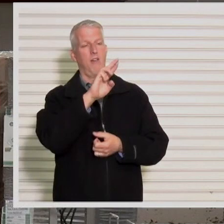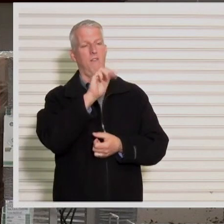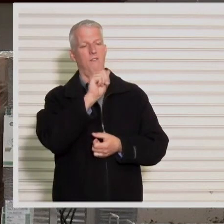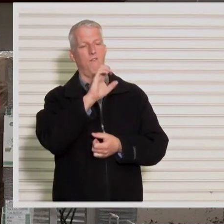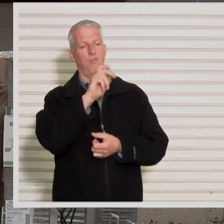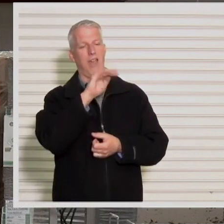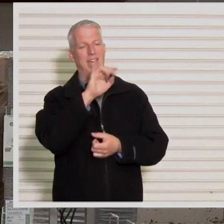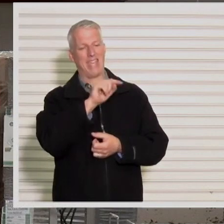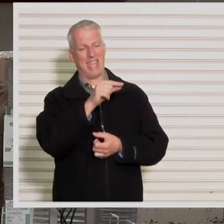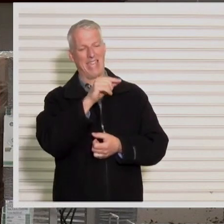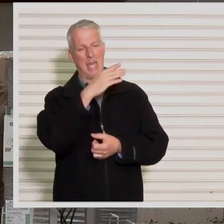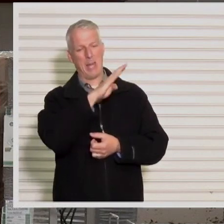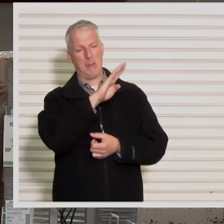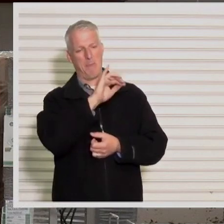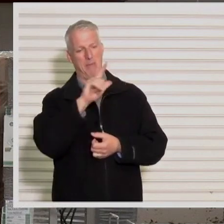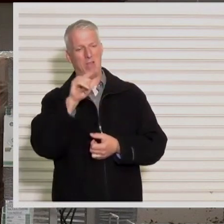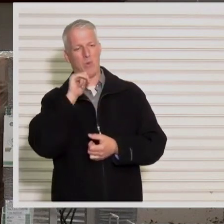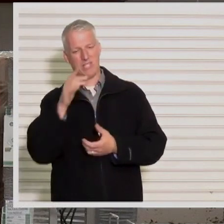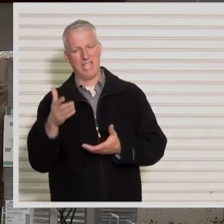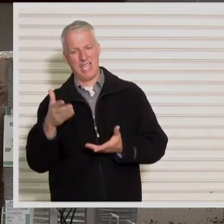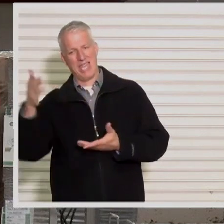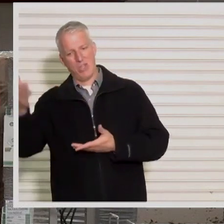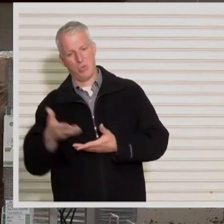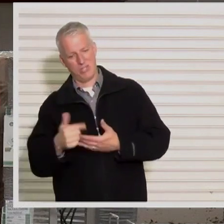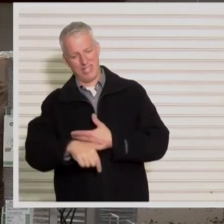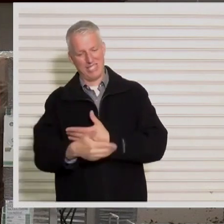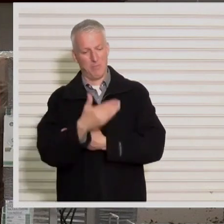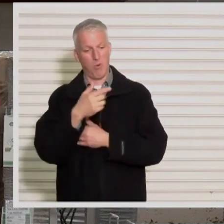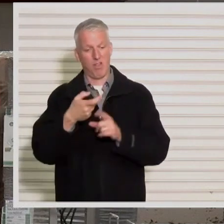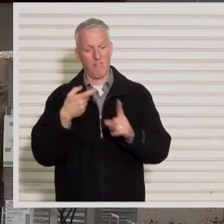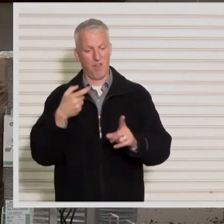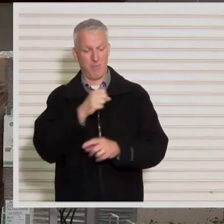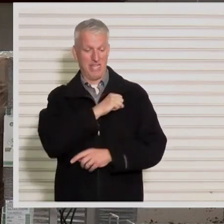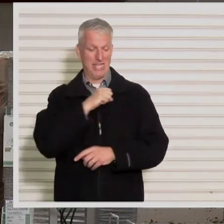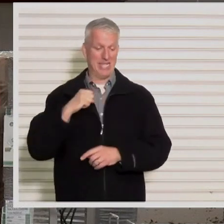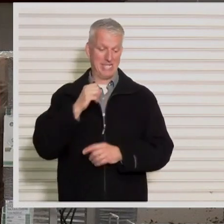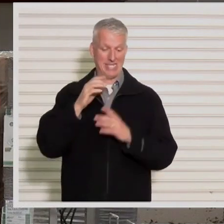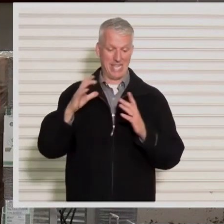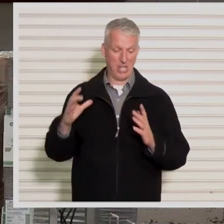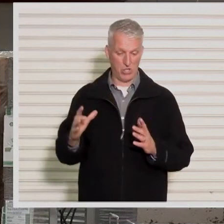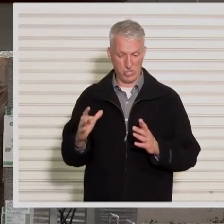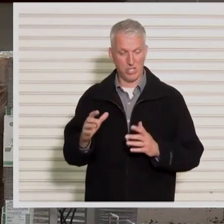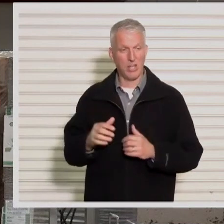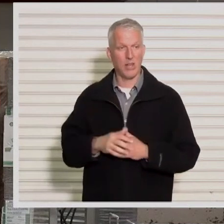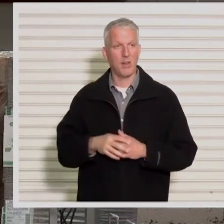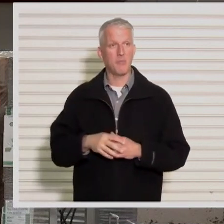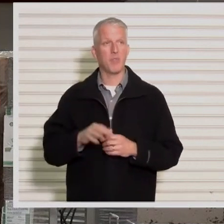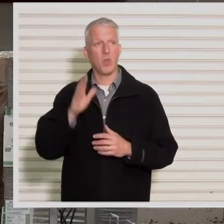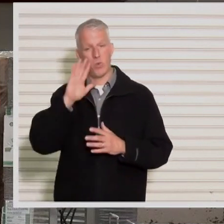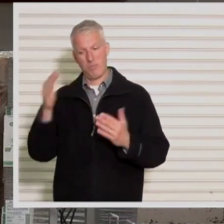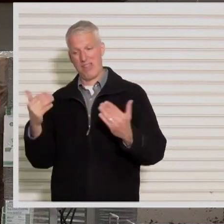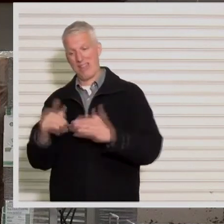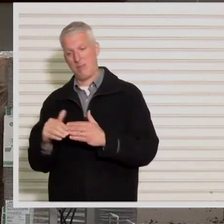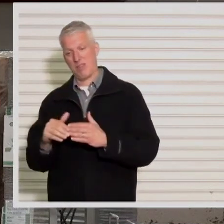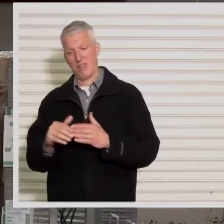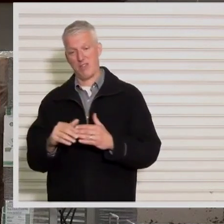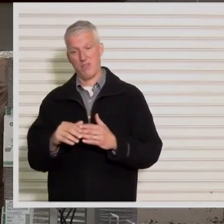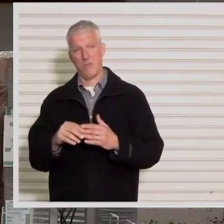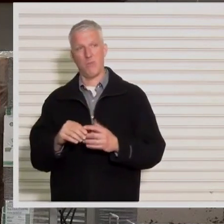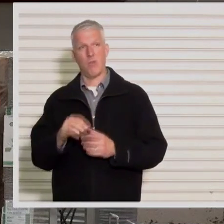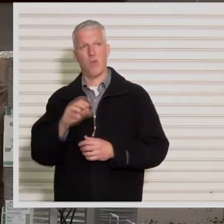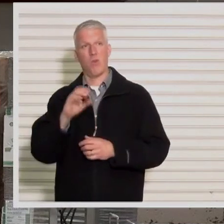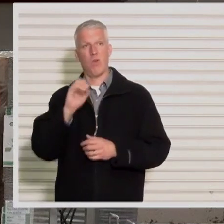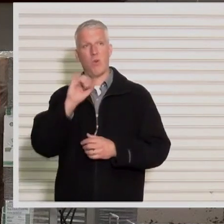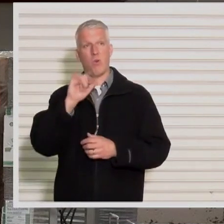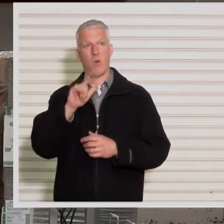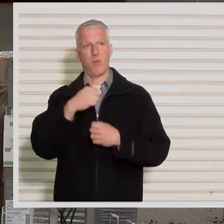that was introduced this morning by 2 state senators? It would also mandate a 2,500-foot setback between oil operations and homes, schools, and prisons.